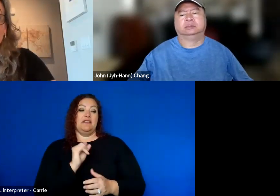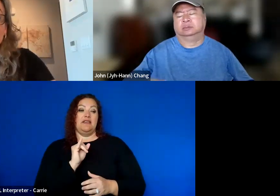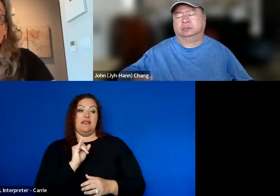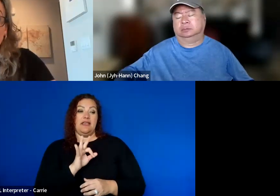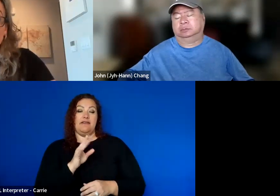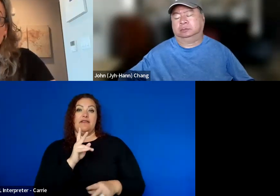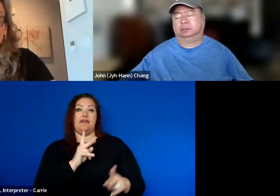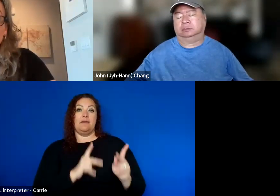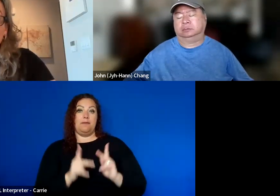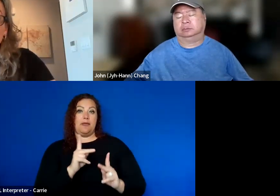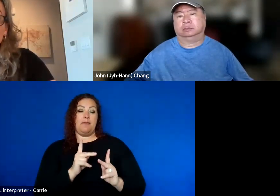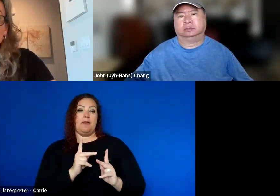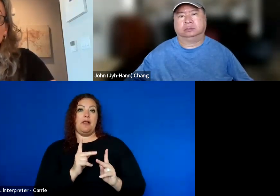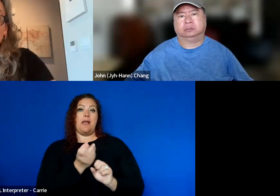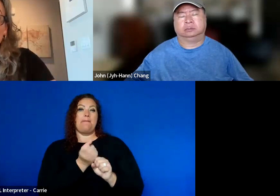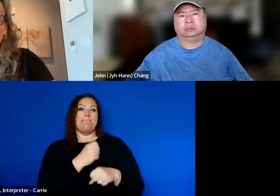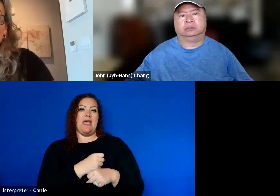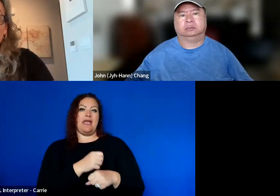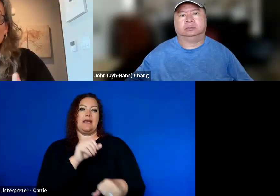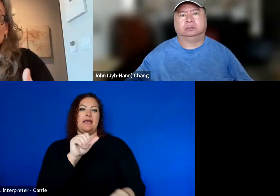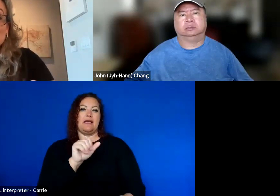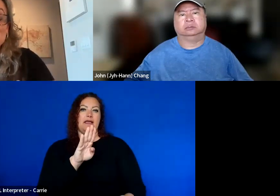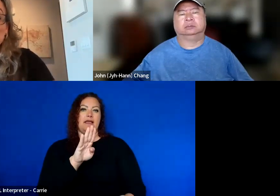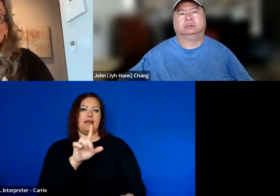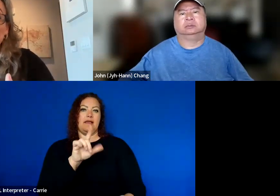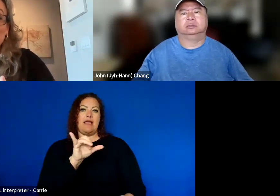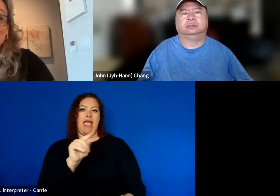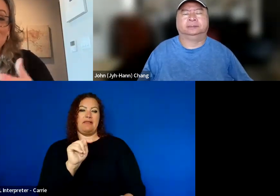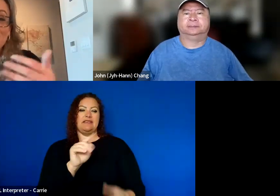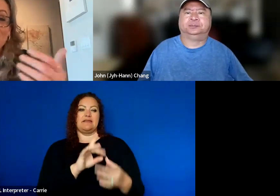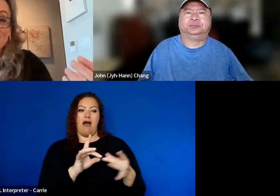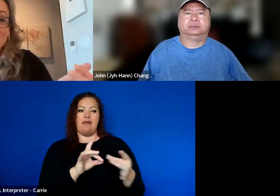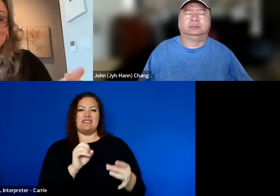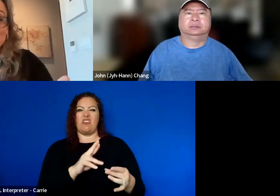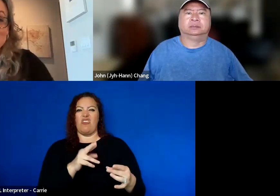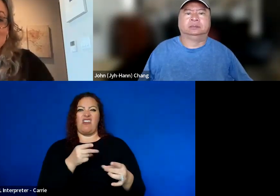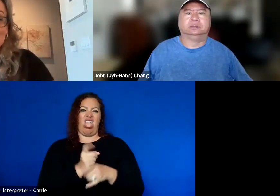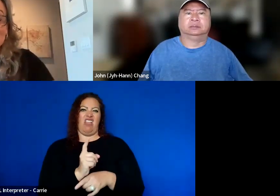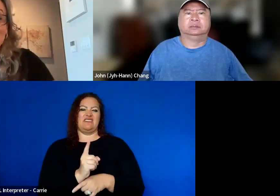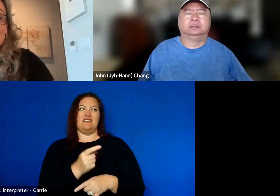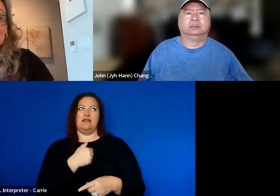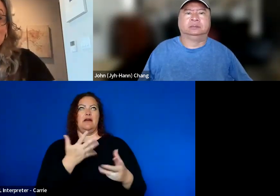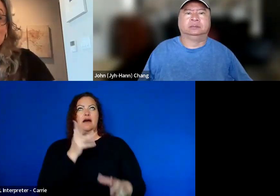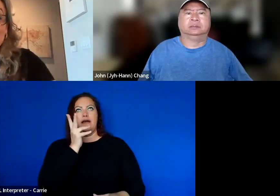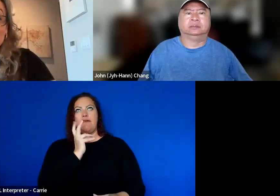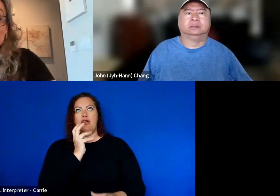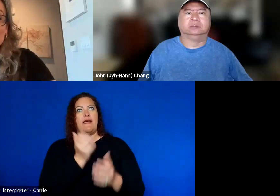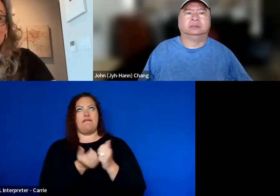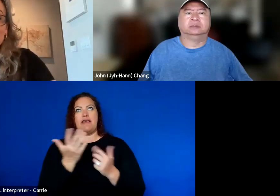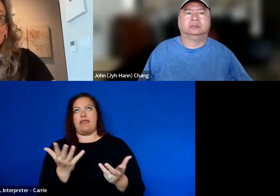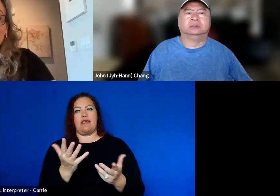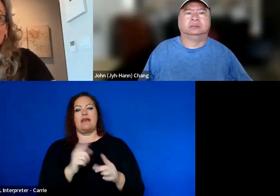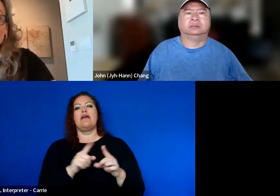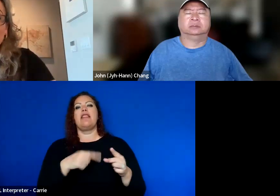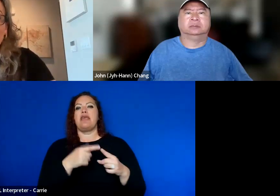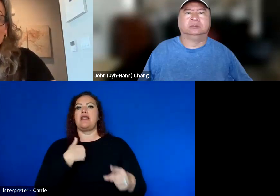people make ableist comments or insults, which I've heard everything under the sun, then I do